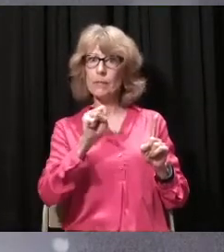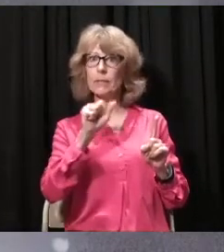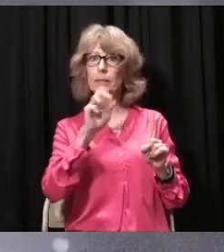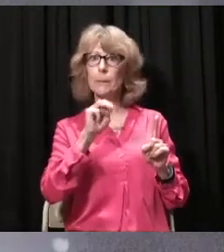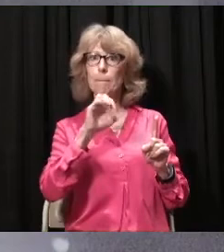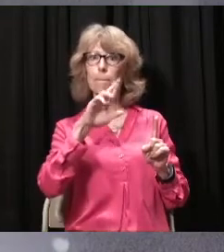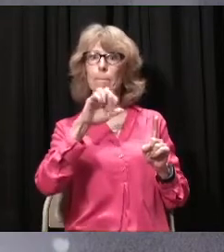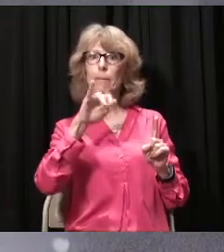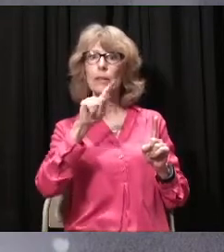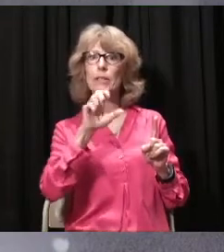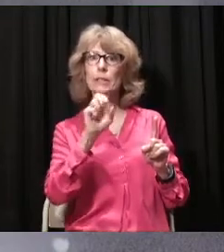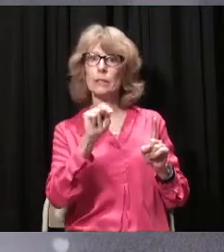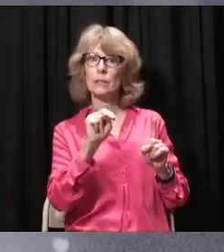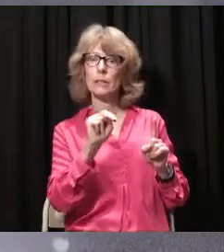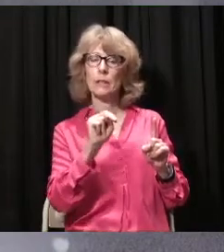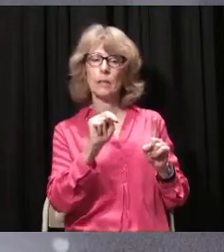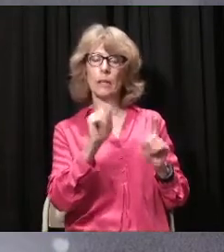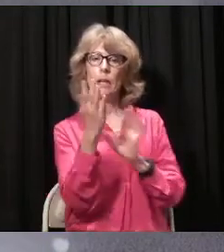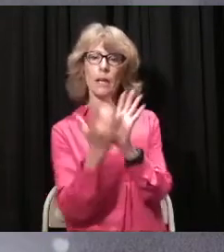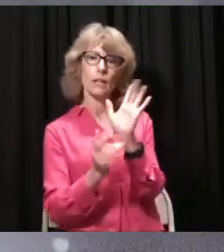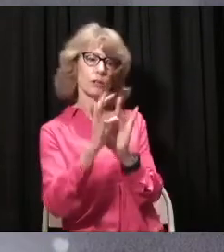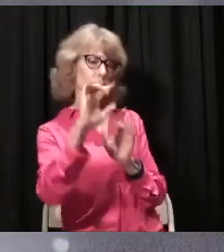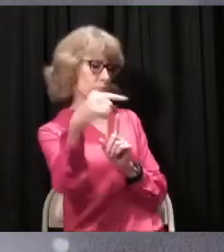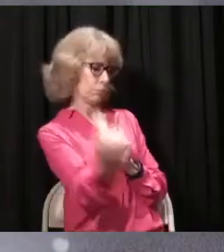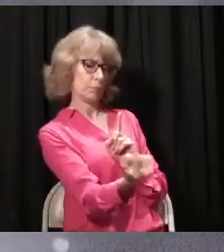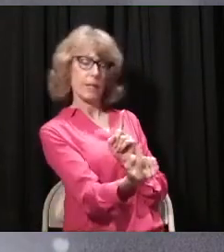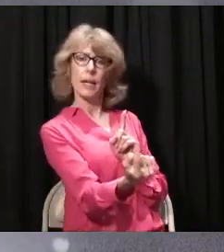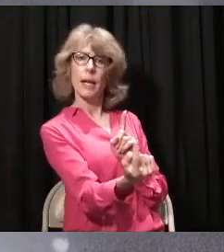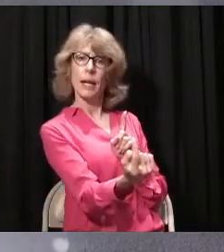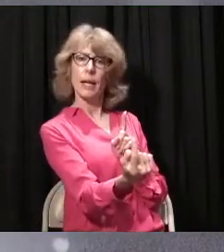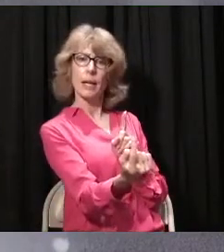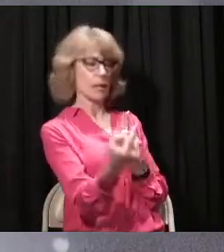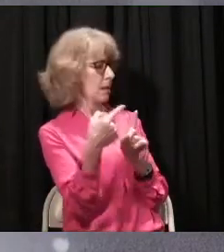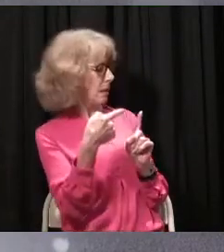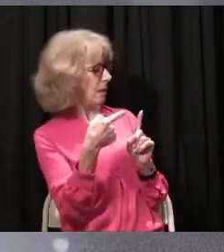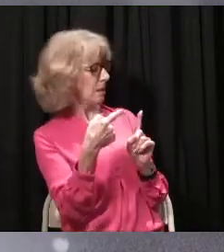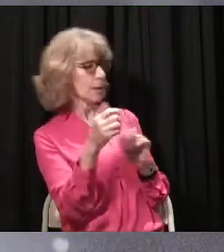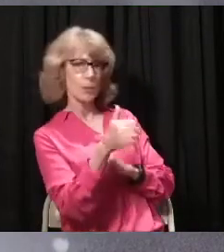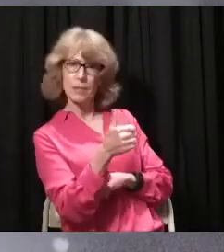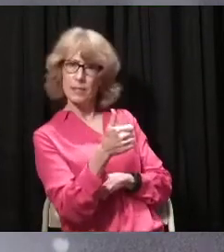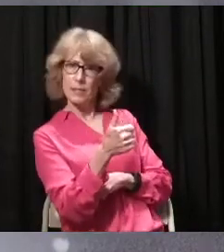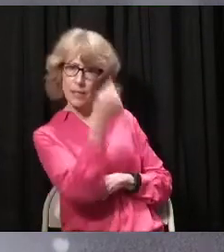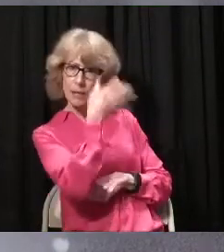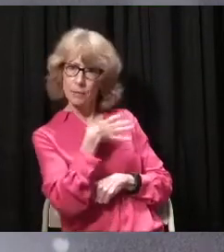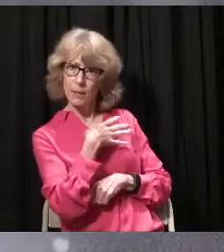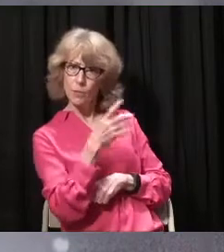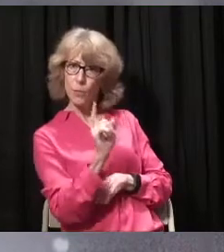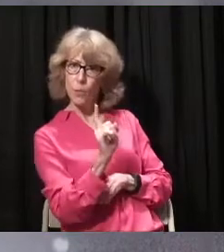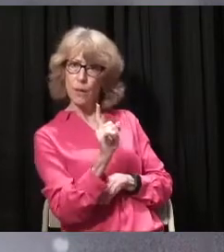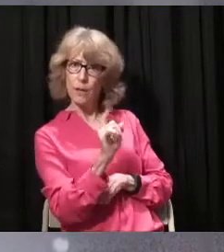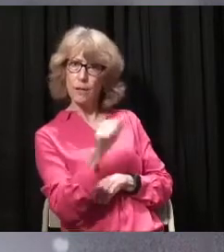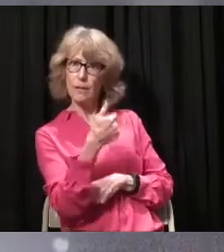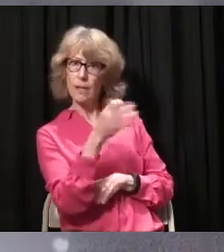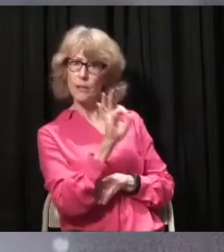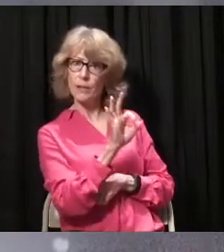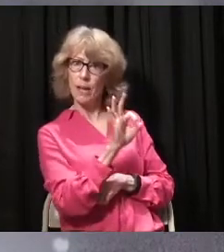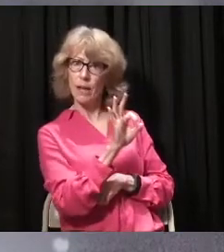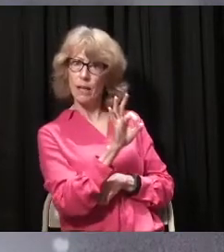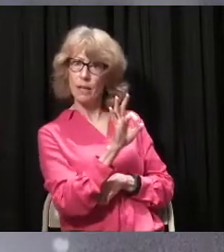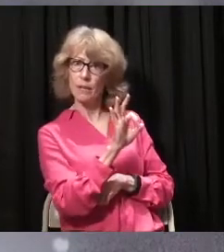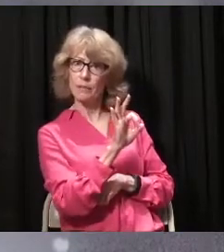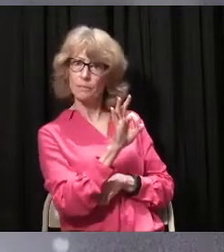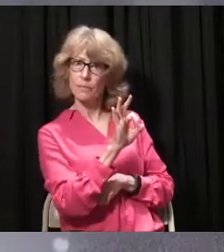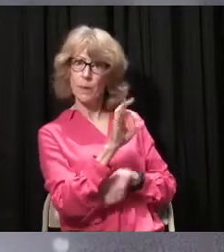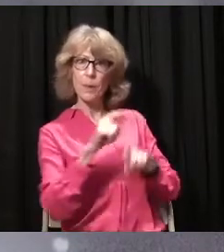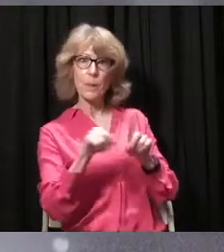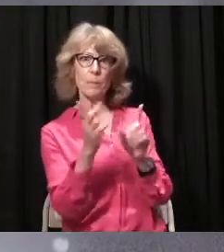cleansed? Where are the other 9? Has no one returned to praise God except this foreigner?" And then he said to him, "Rise and go,